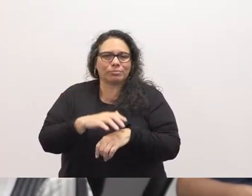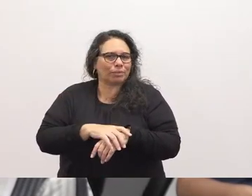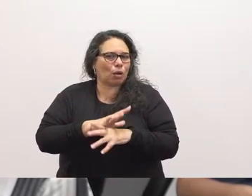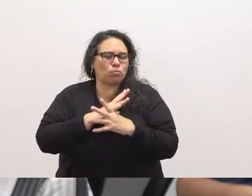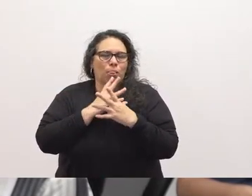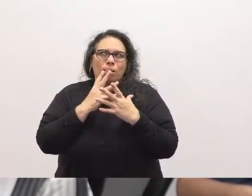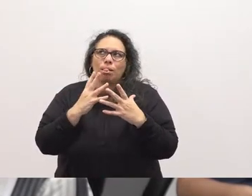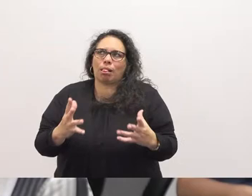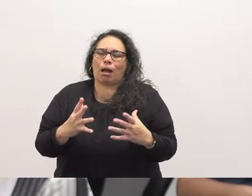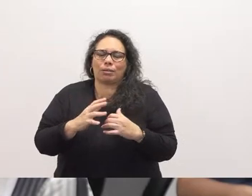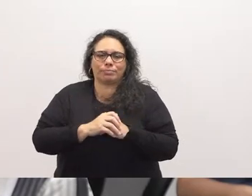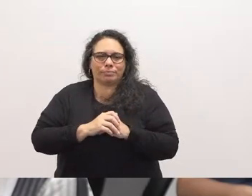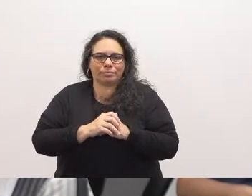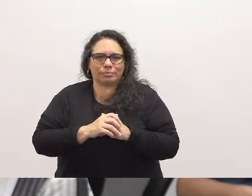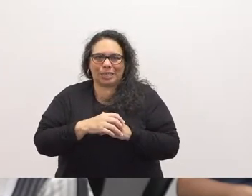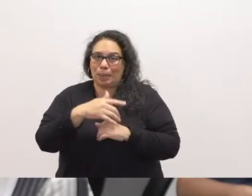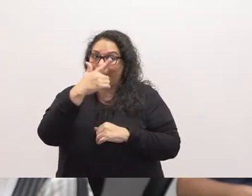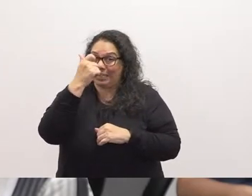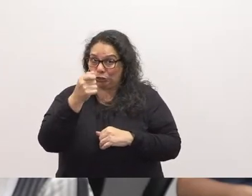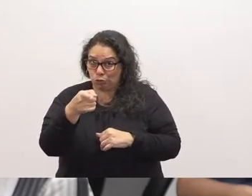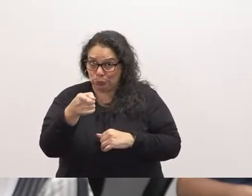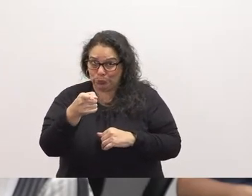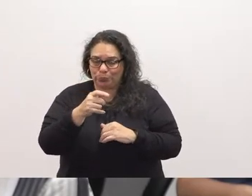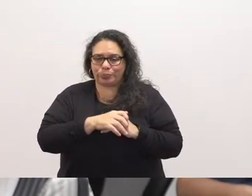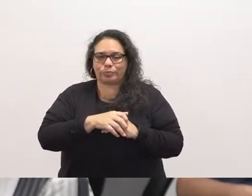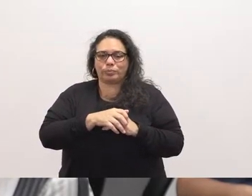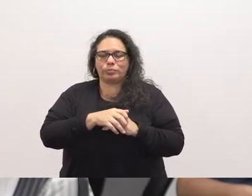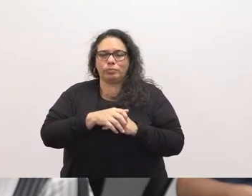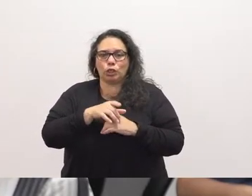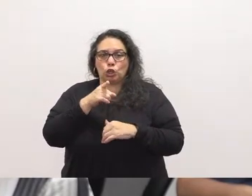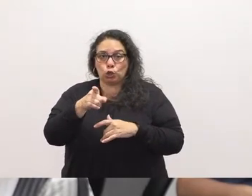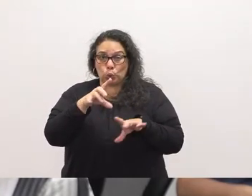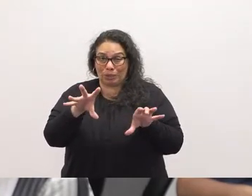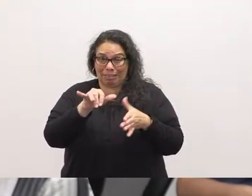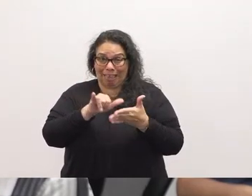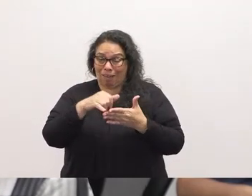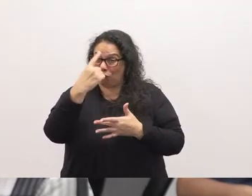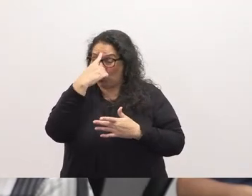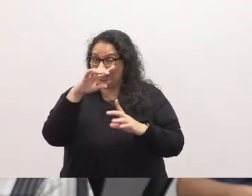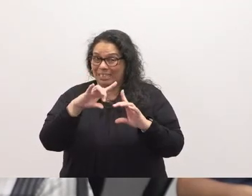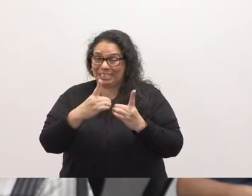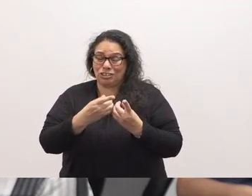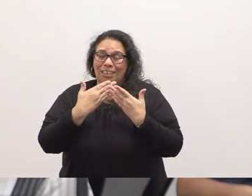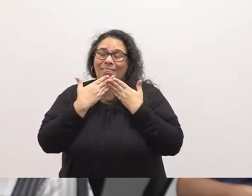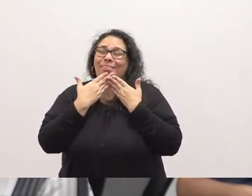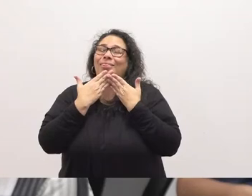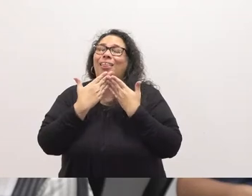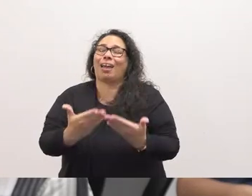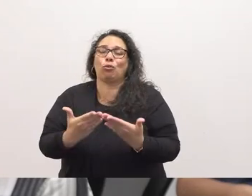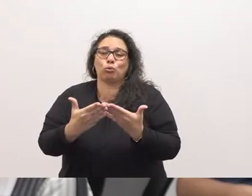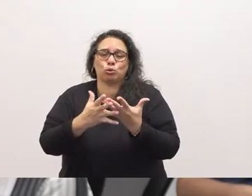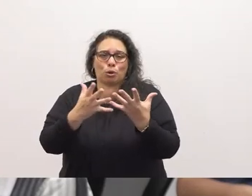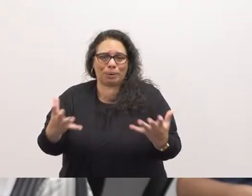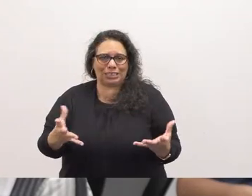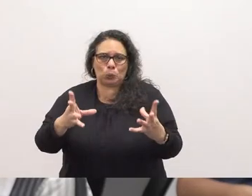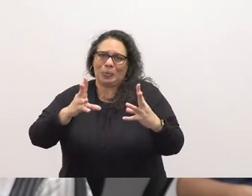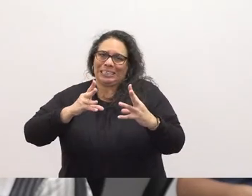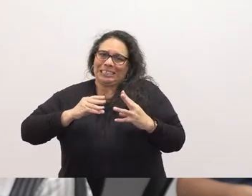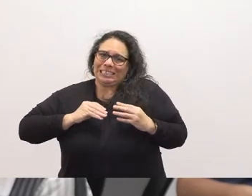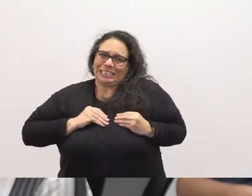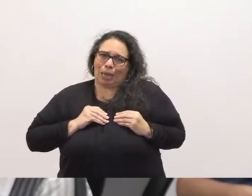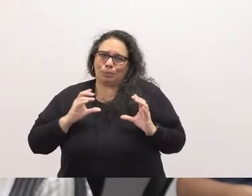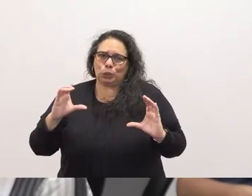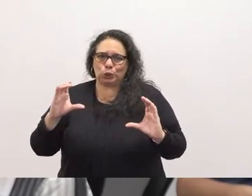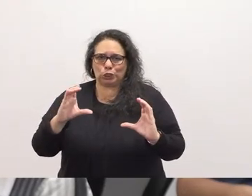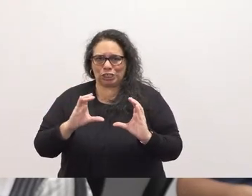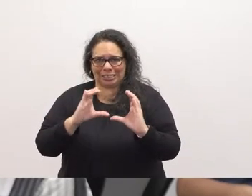lot on your part, and you did that on behalf of the district. So thank you so much. So please accept this